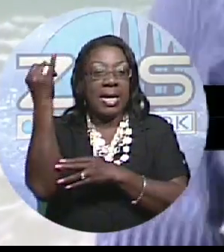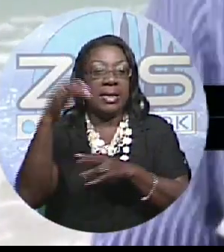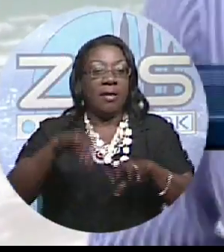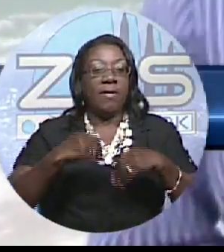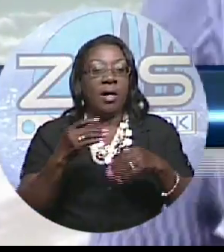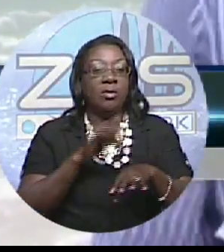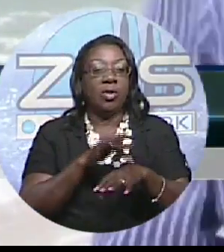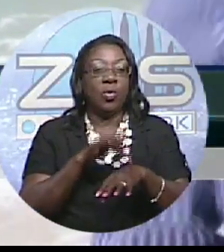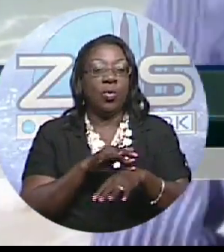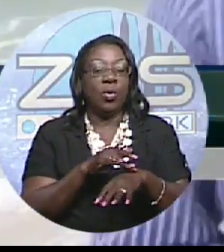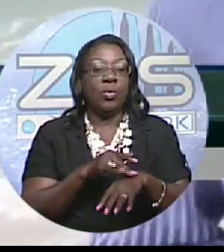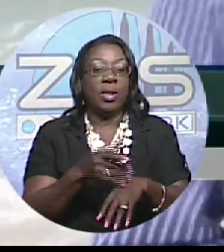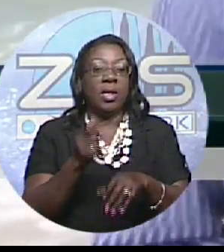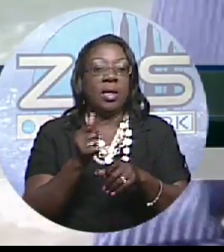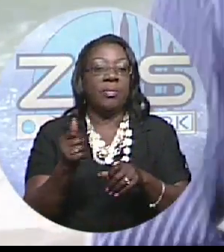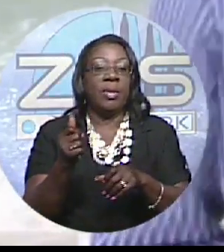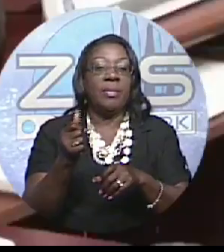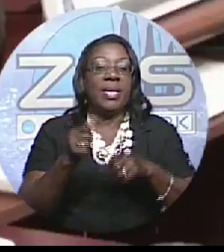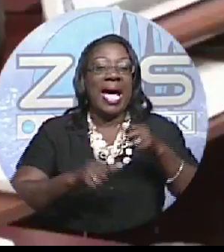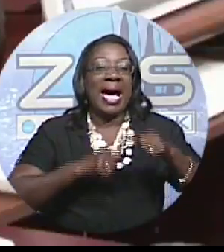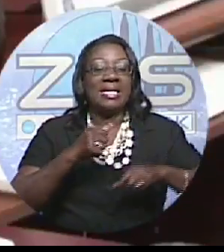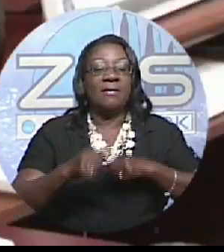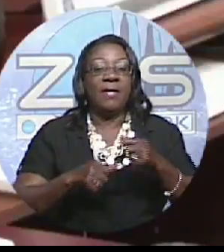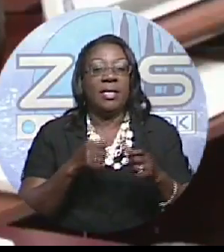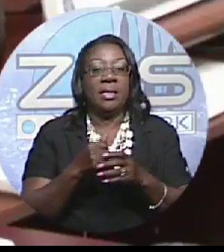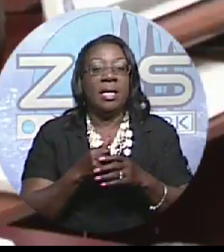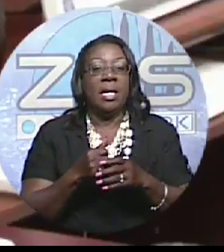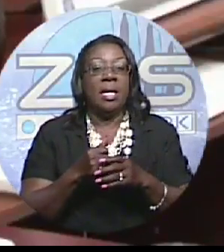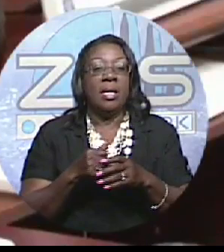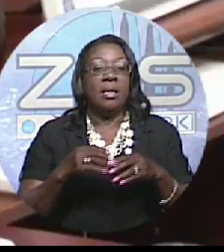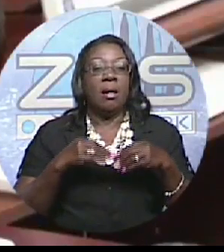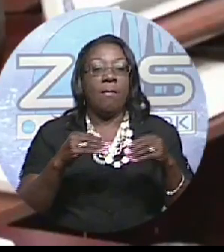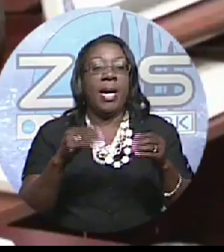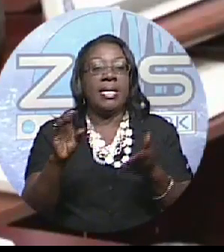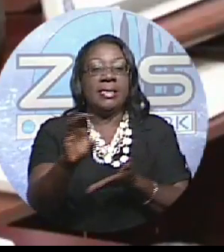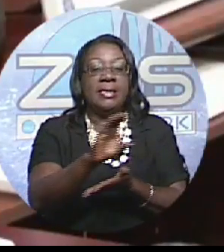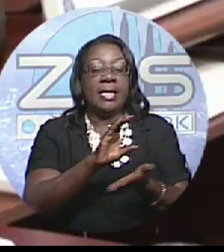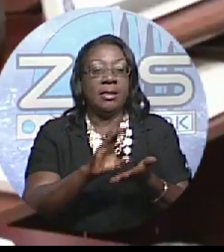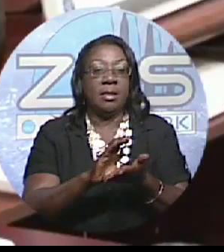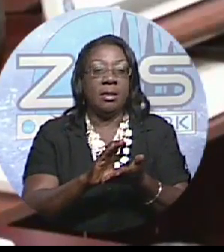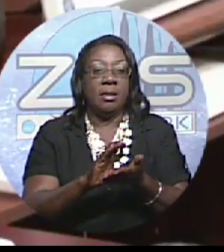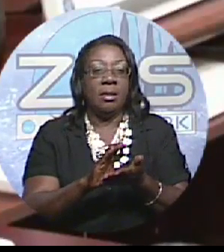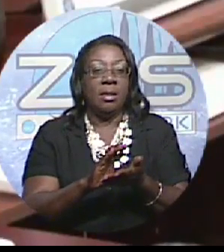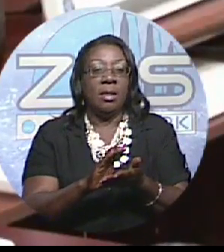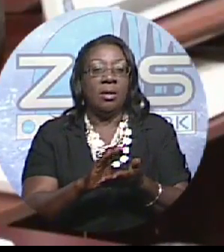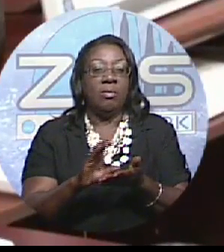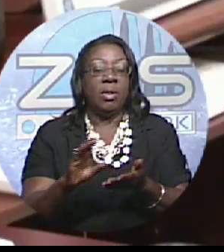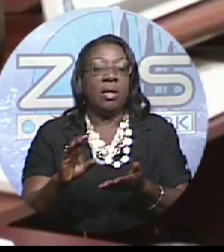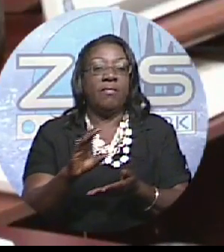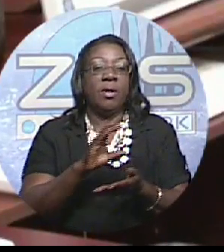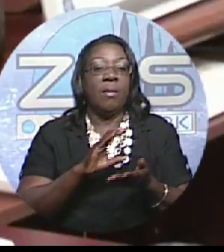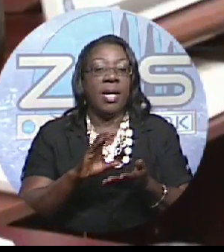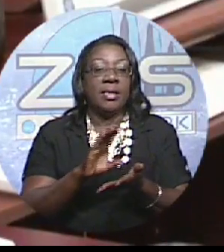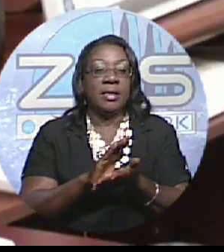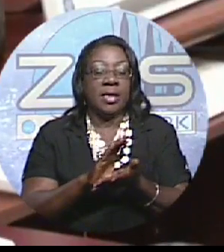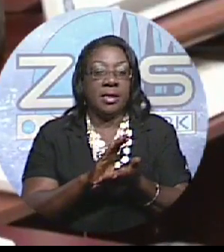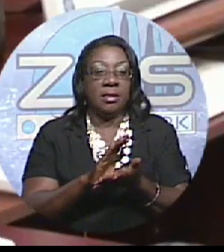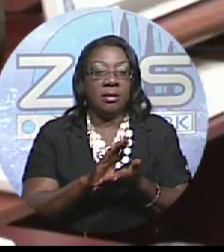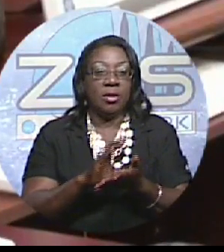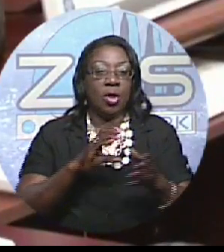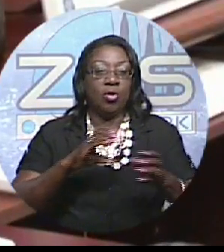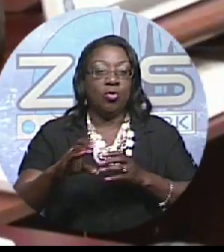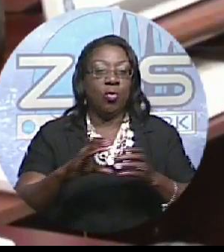the command center would be activated. So we placed in the one in the command center becomes